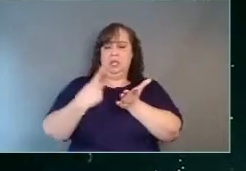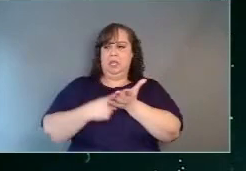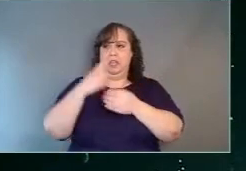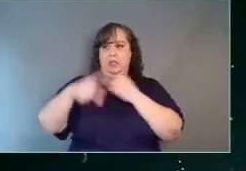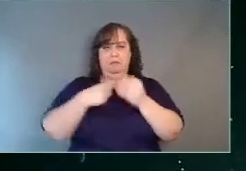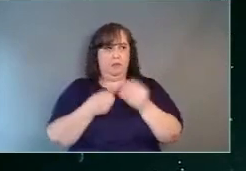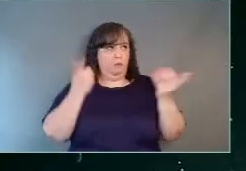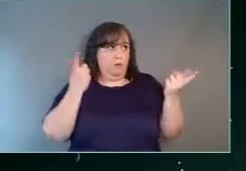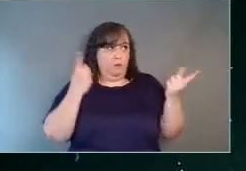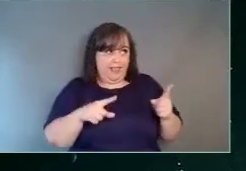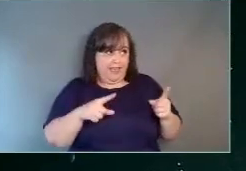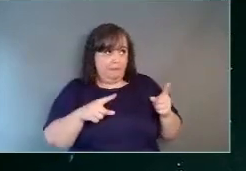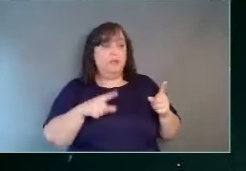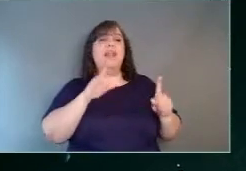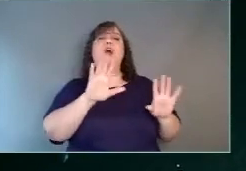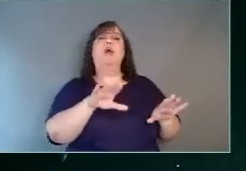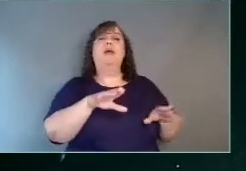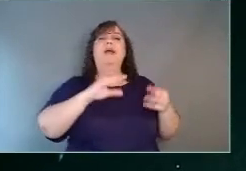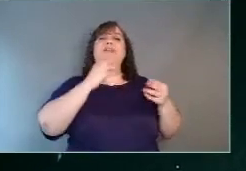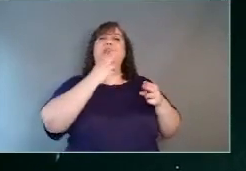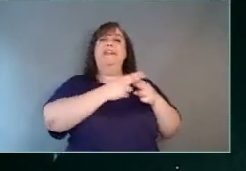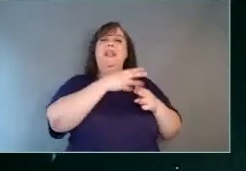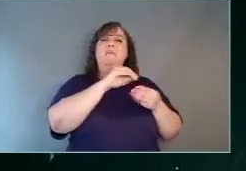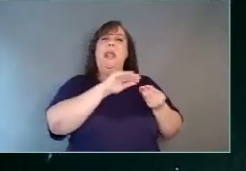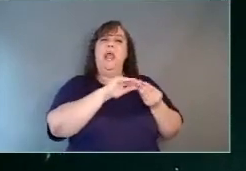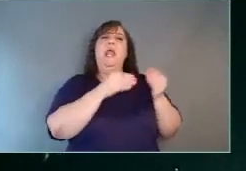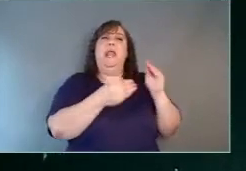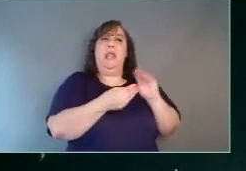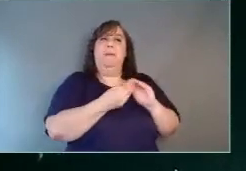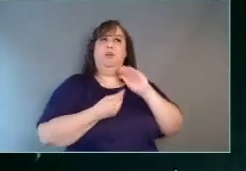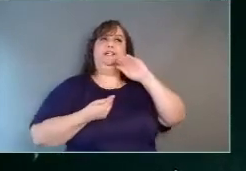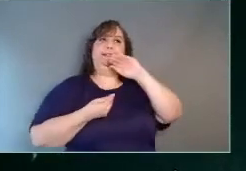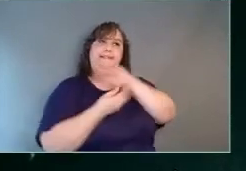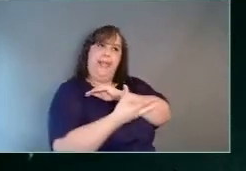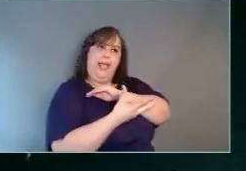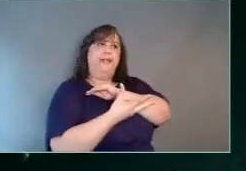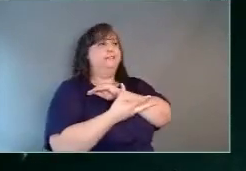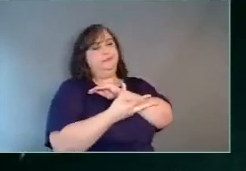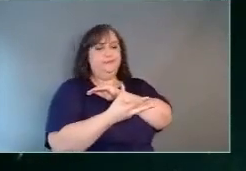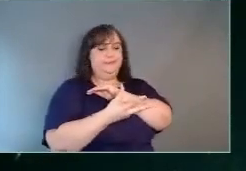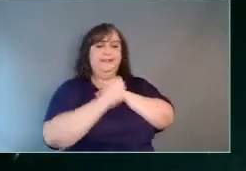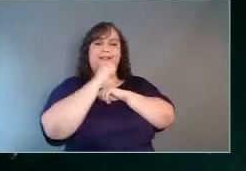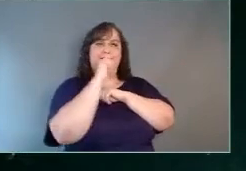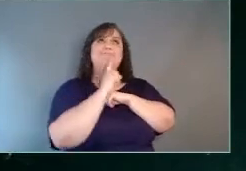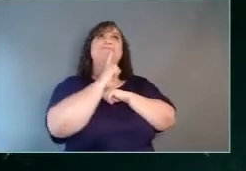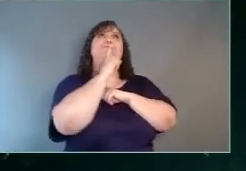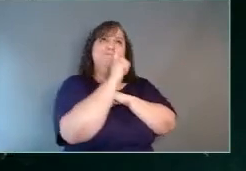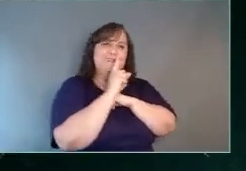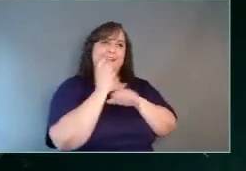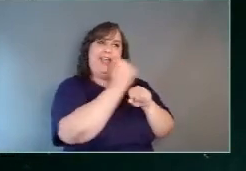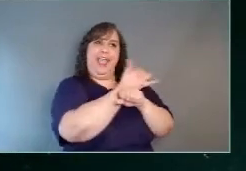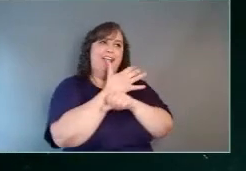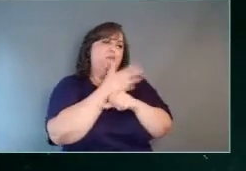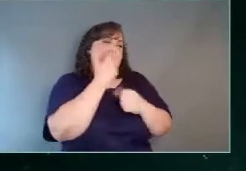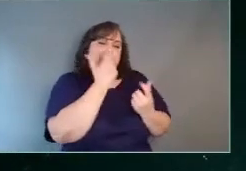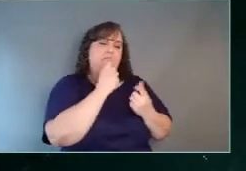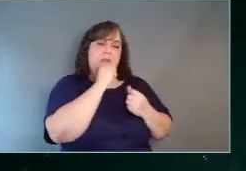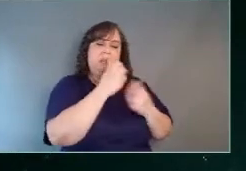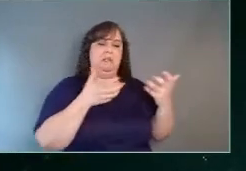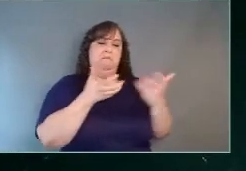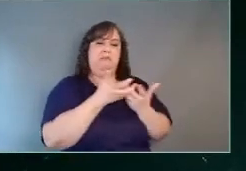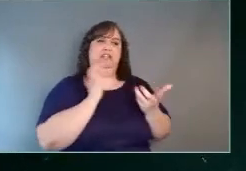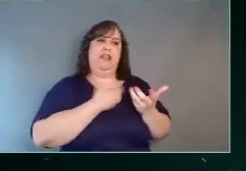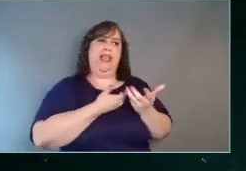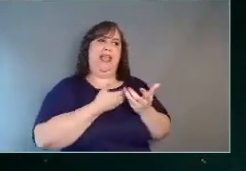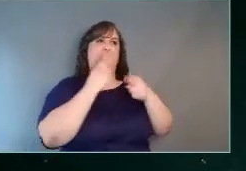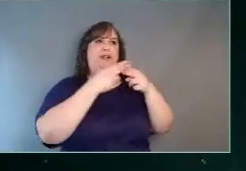its name and number don't match the system that we use for real asteroids. All right. Well, Chase on